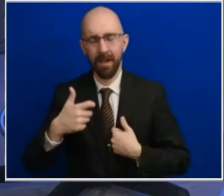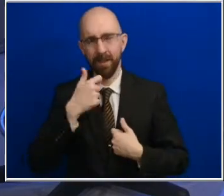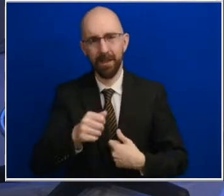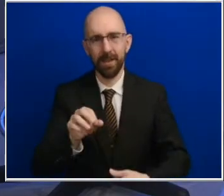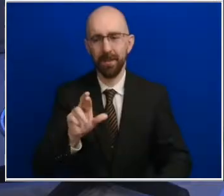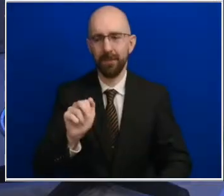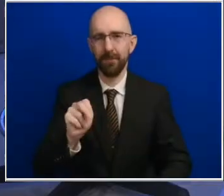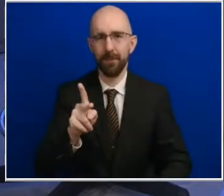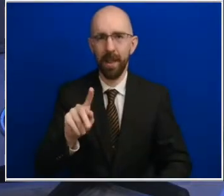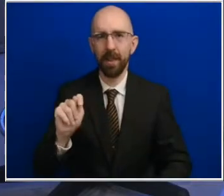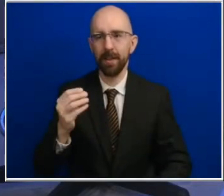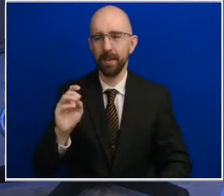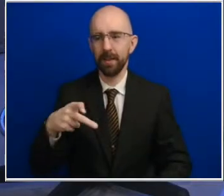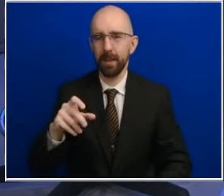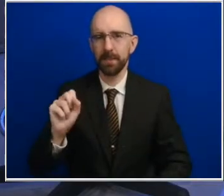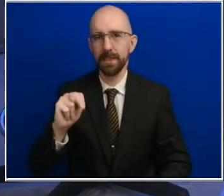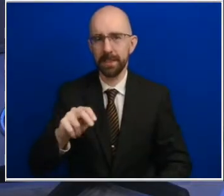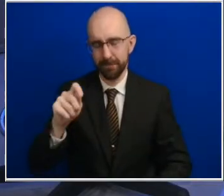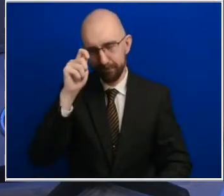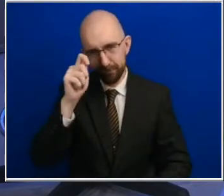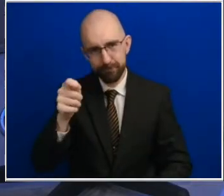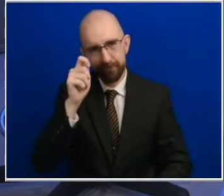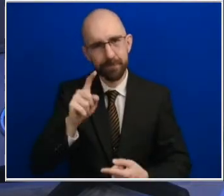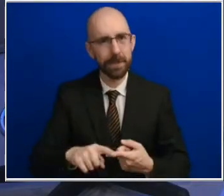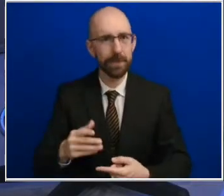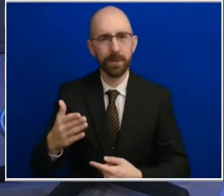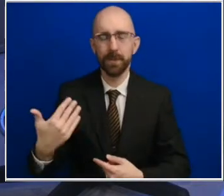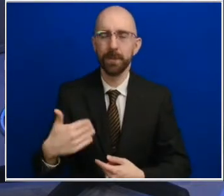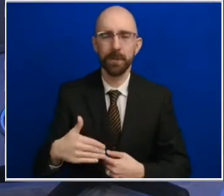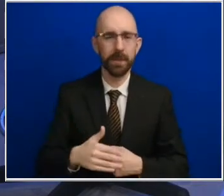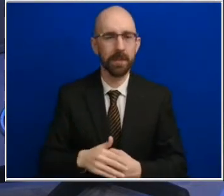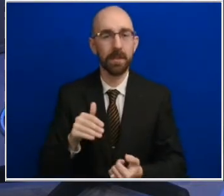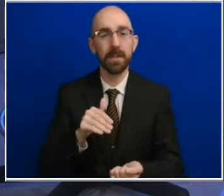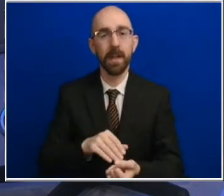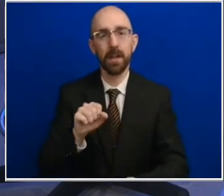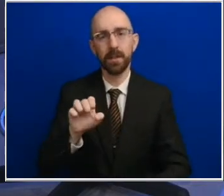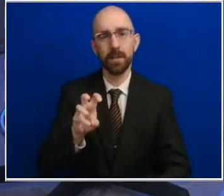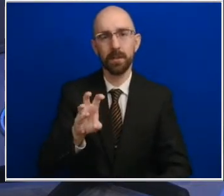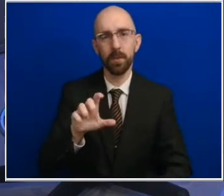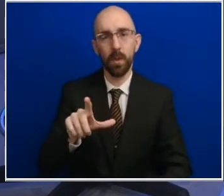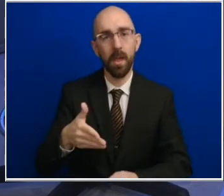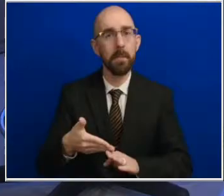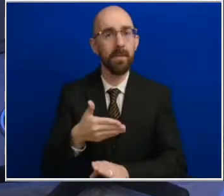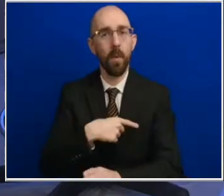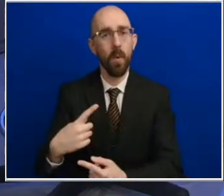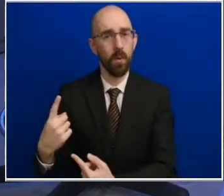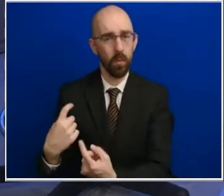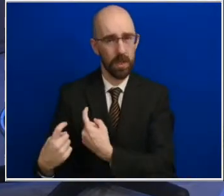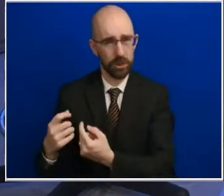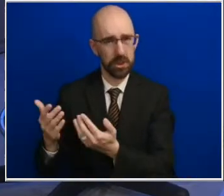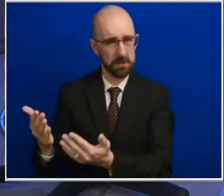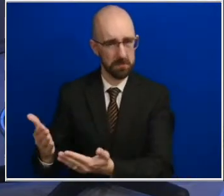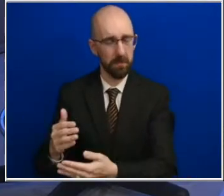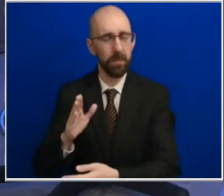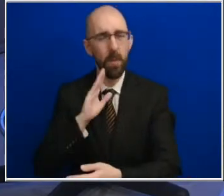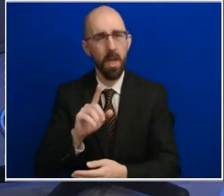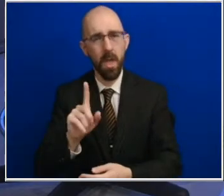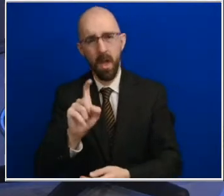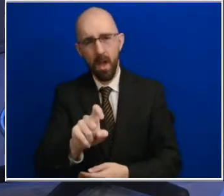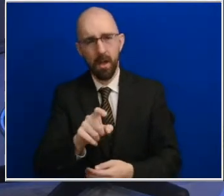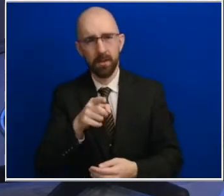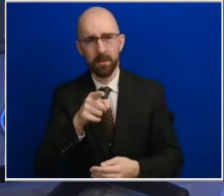man, we love you. Hats off. Yeah. Dr. Sewell, before we get to our viewer questions, I want to ask you, going into